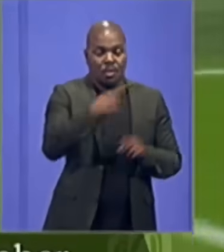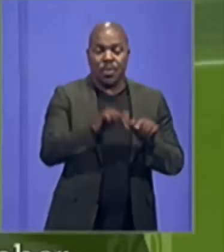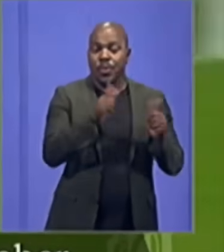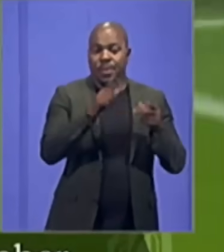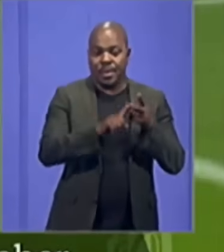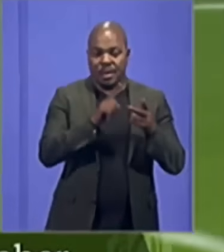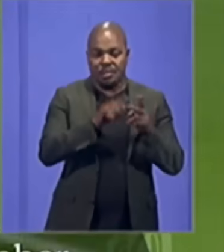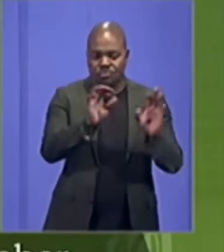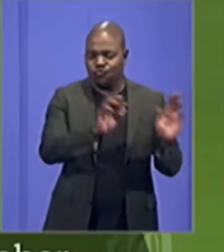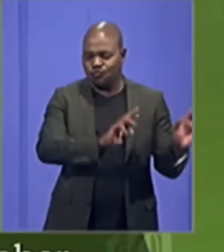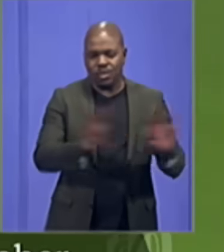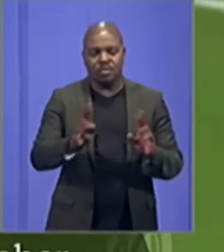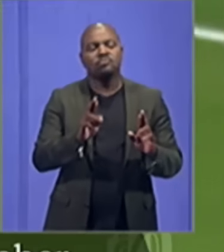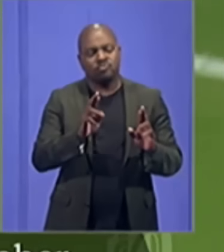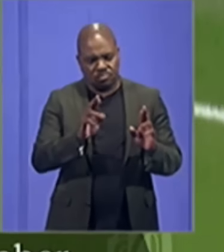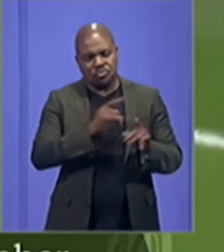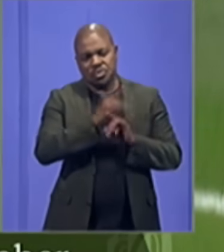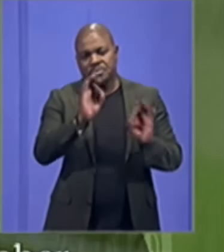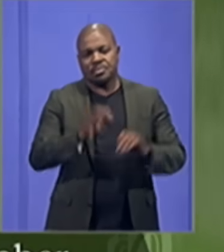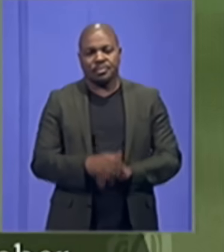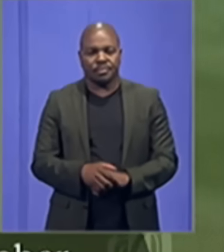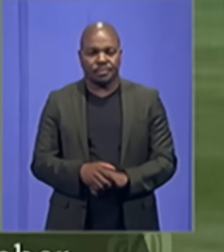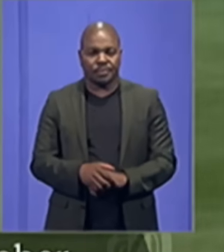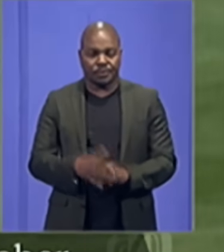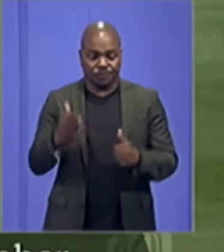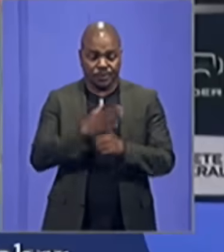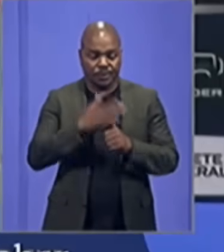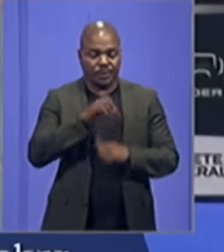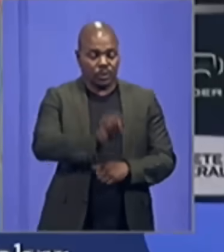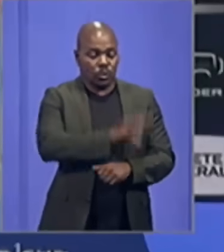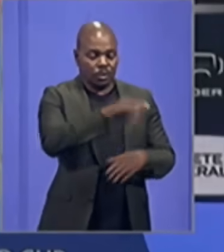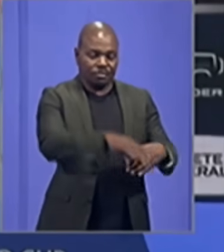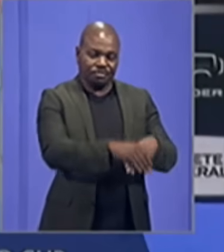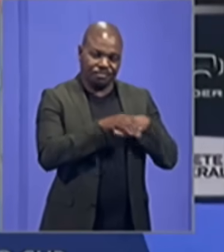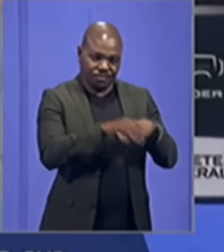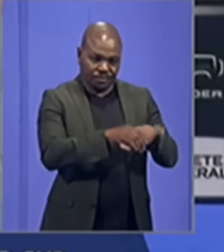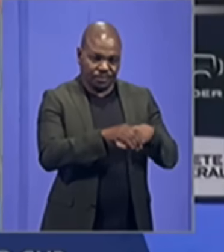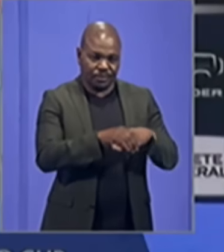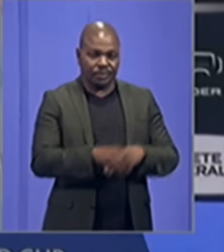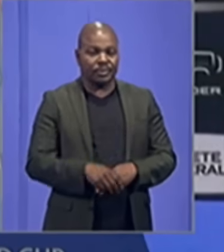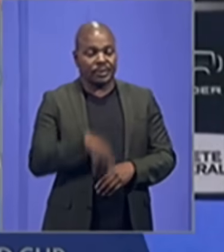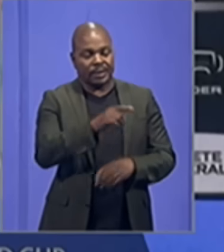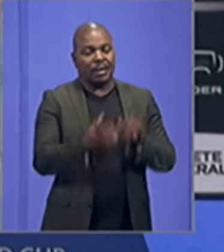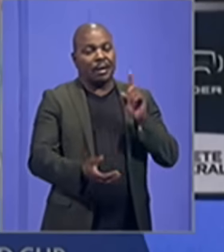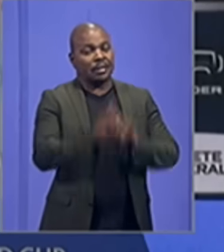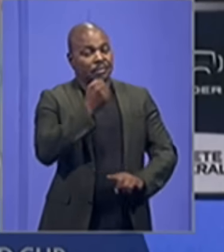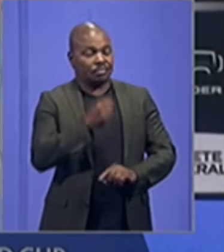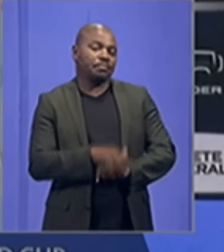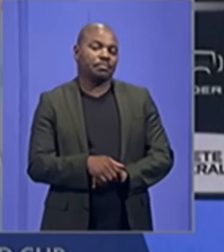e ne e loketse ho fumana tholo. I just firstly want to congratulate South Africa on what they've achieved.